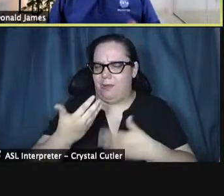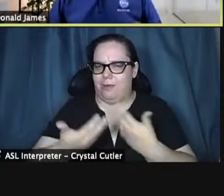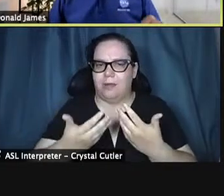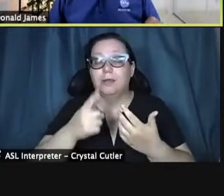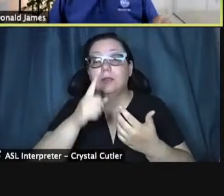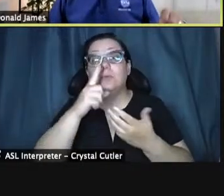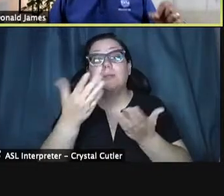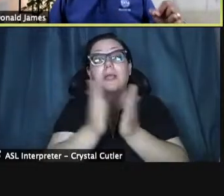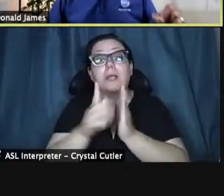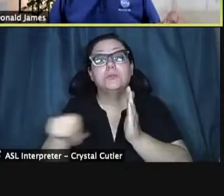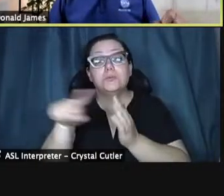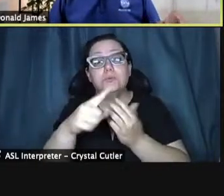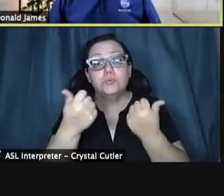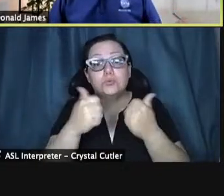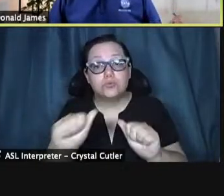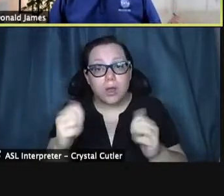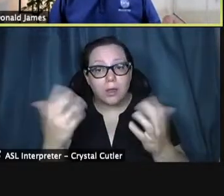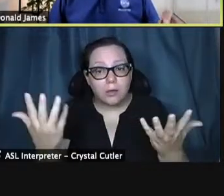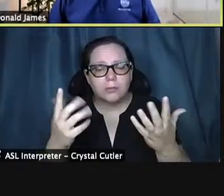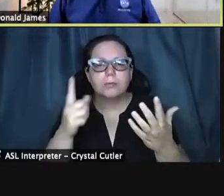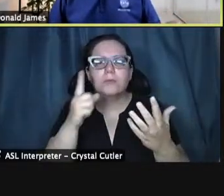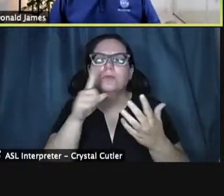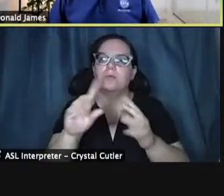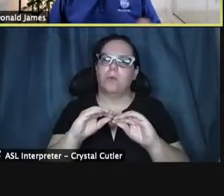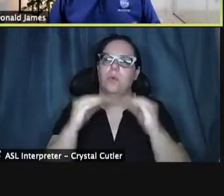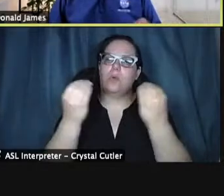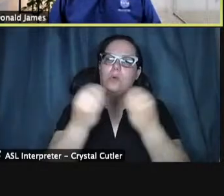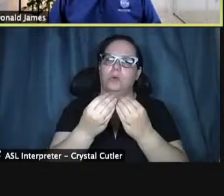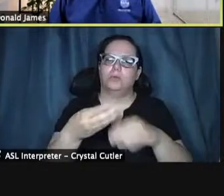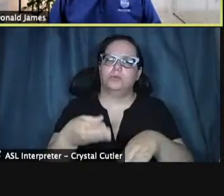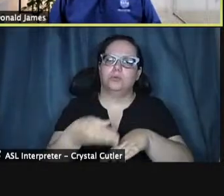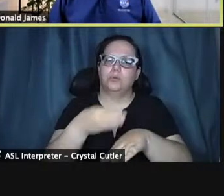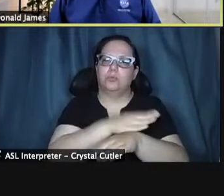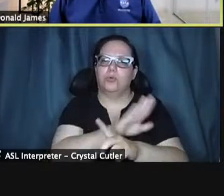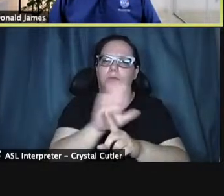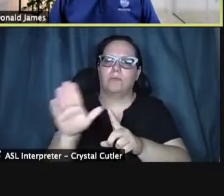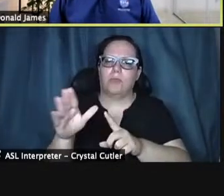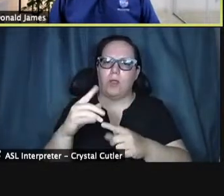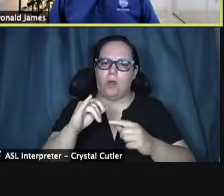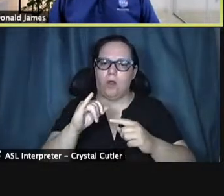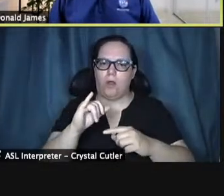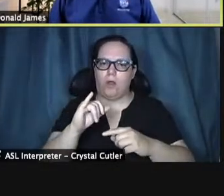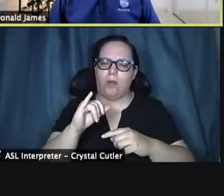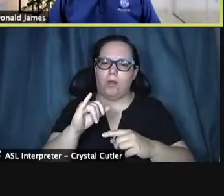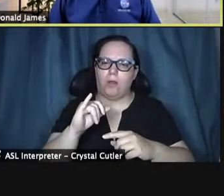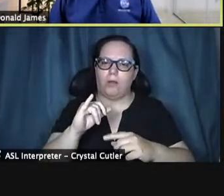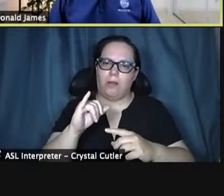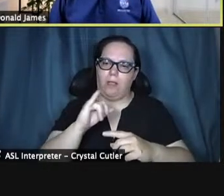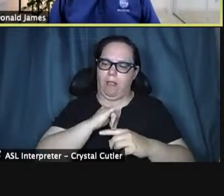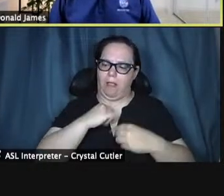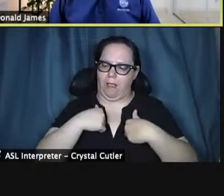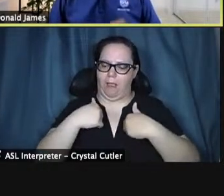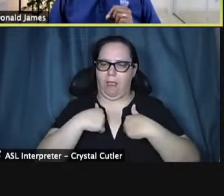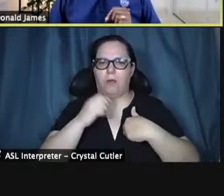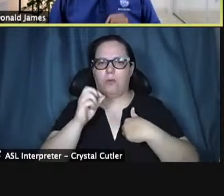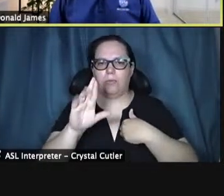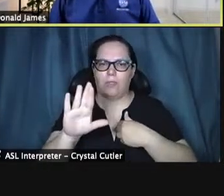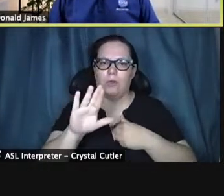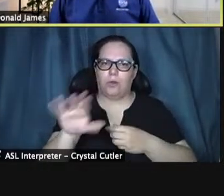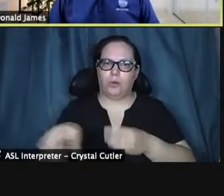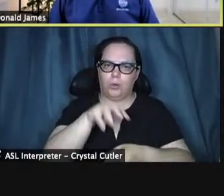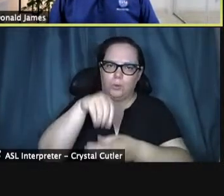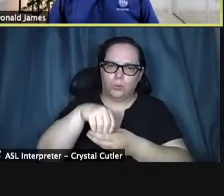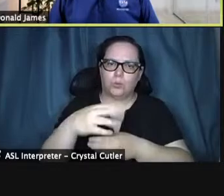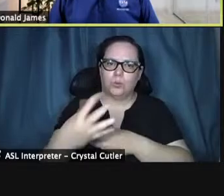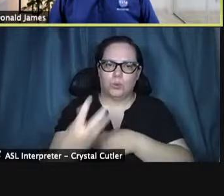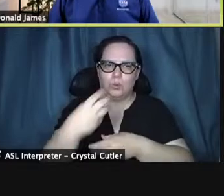For organizations to improve their I or their inclusion, I submit that people in the organization